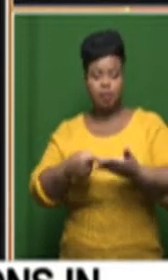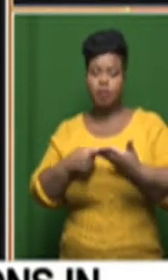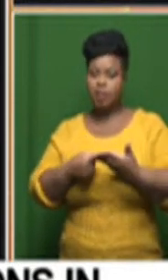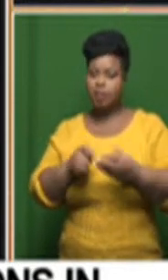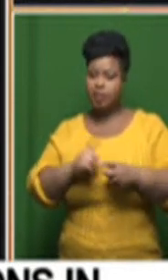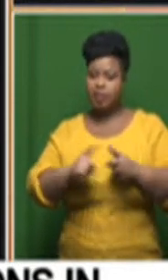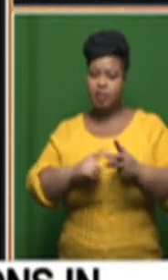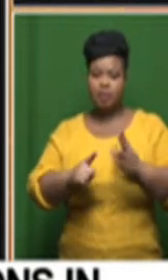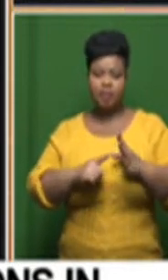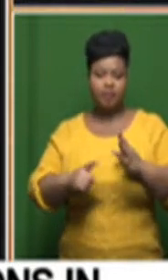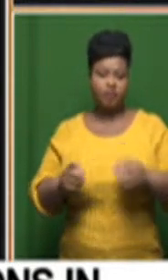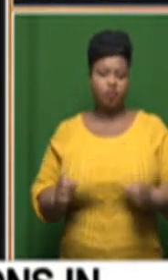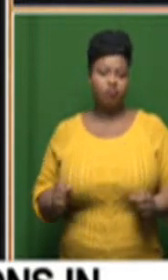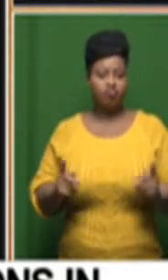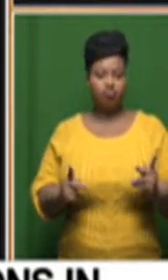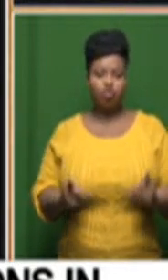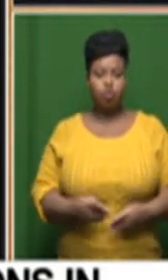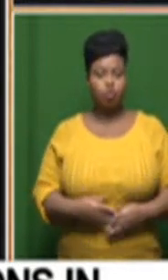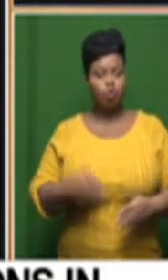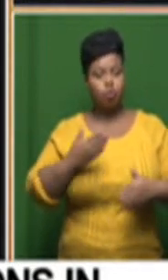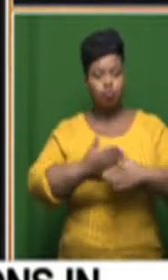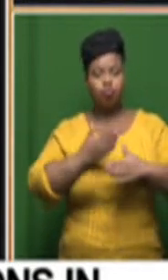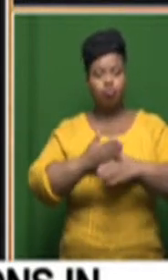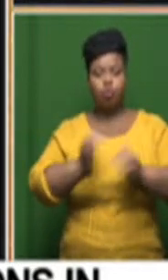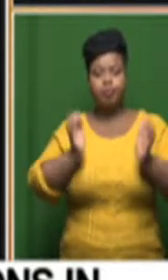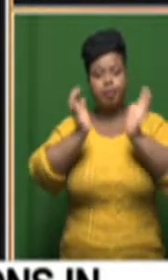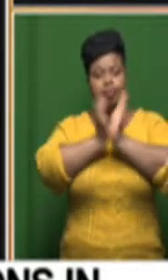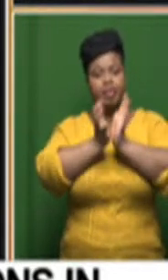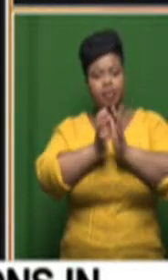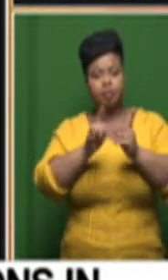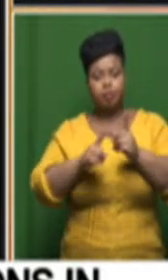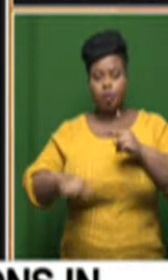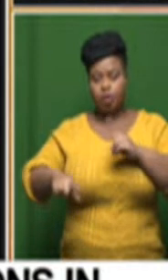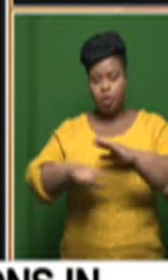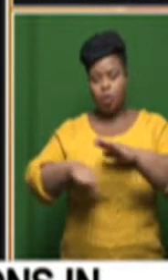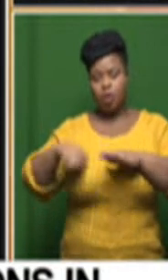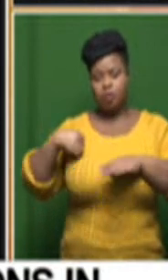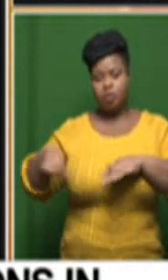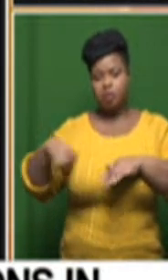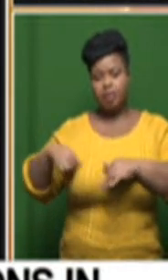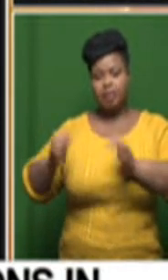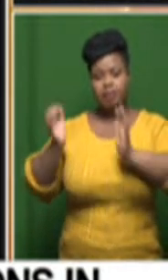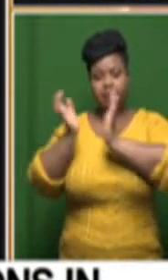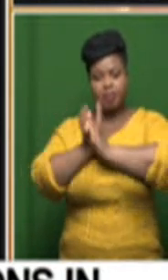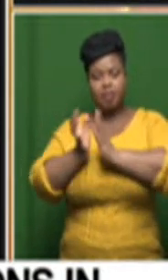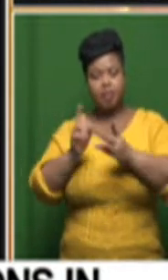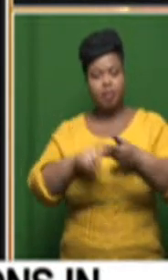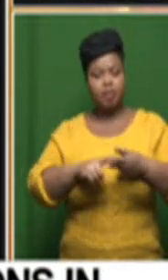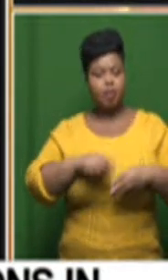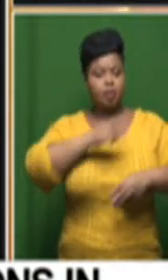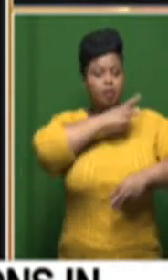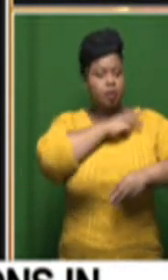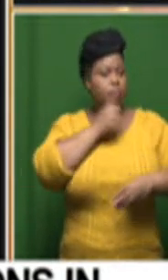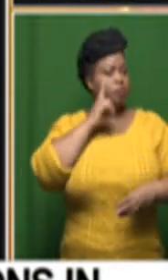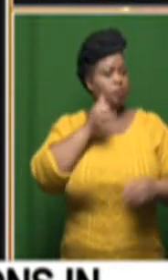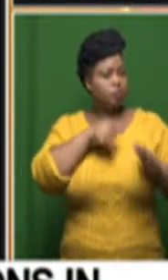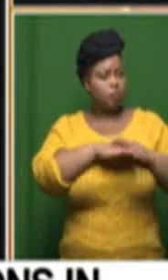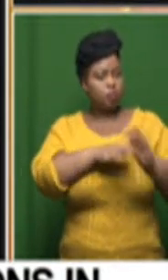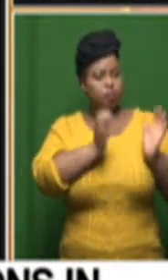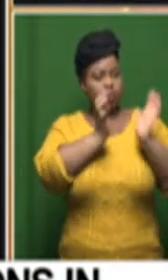the different platforms, our jog meetings, local municipality meetings, management check-in meetings,